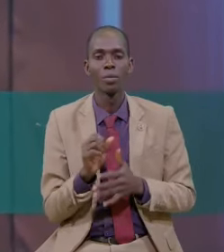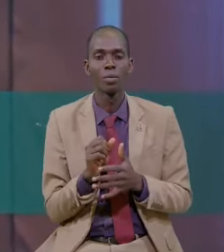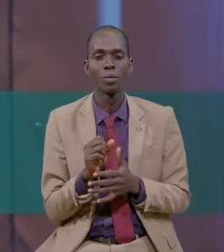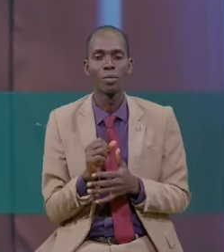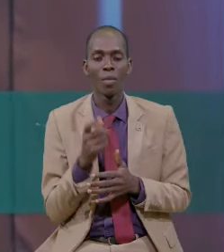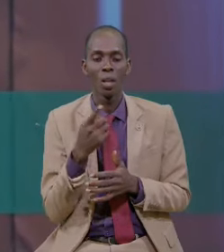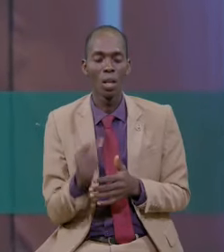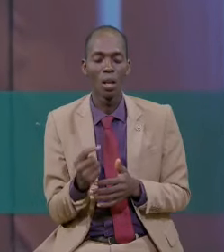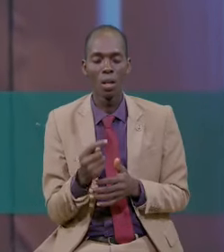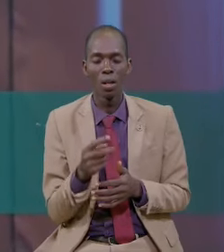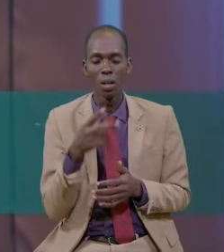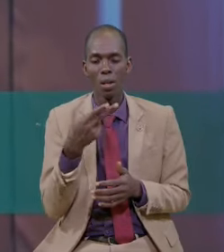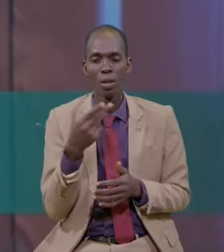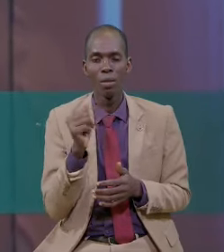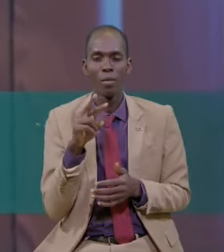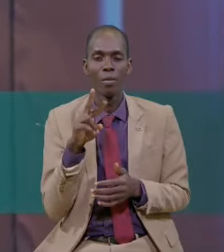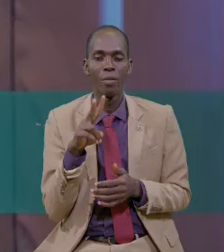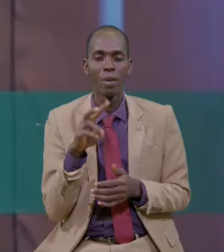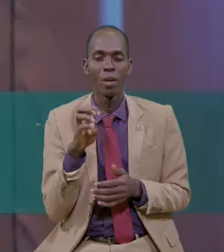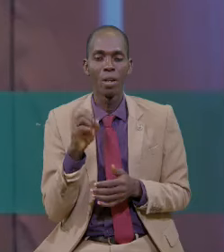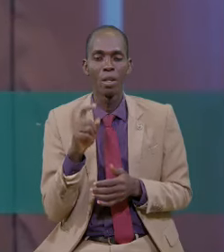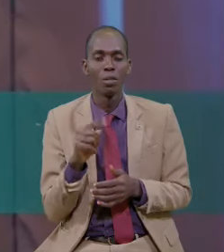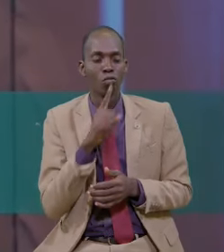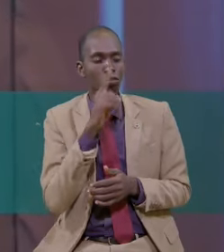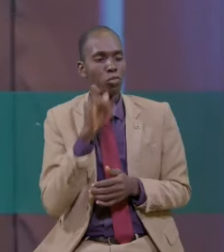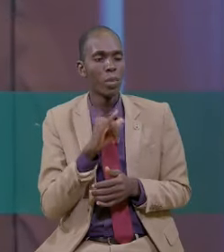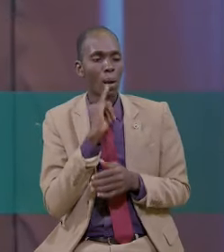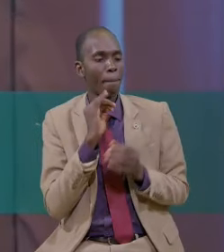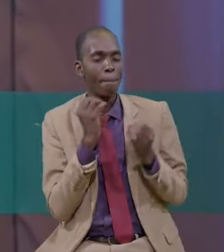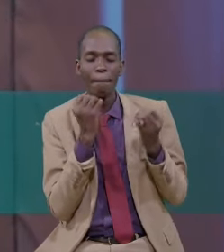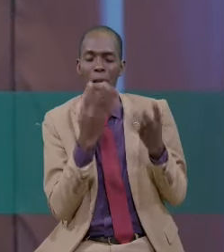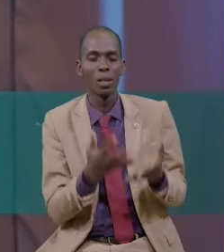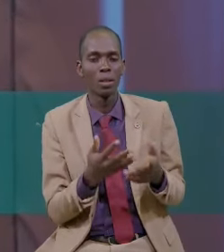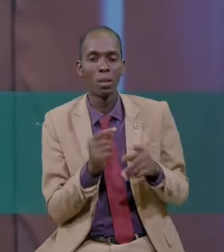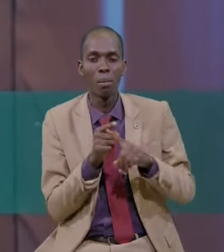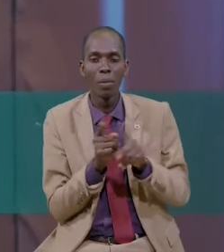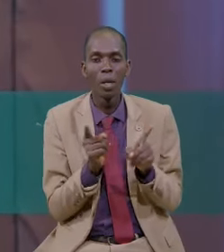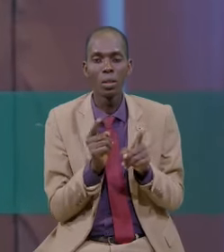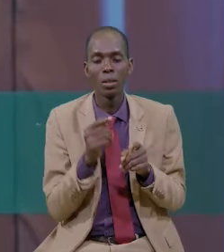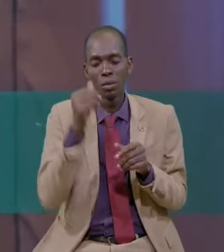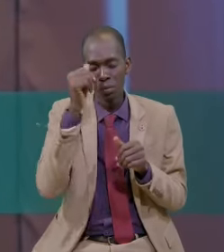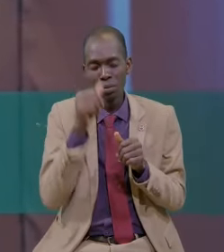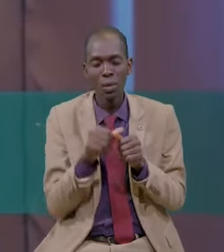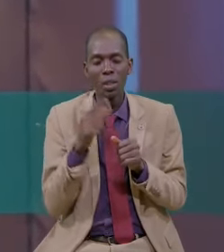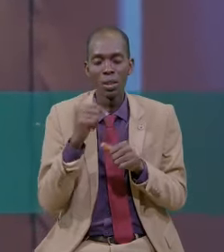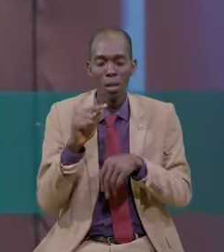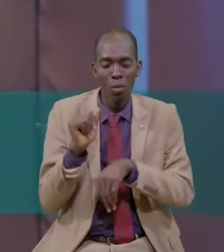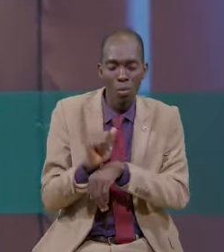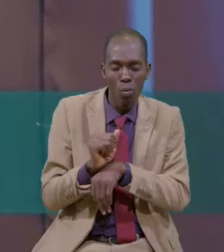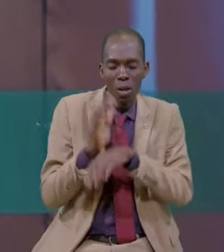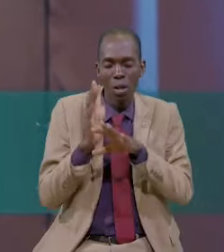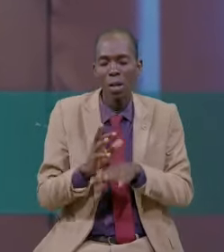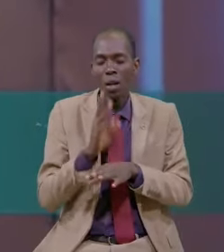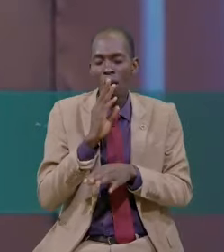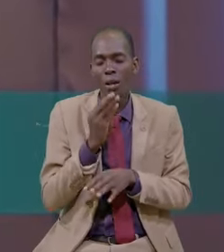harvest truly is plenteous, but the laborers are few. In verse 38,